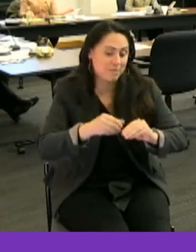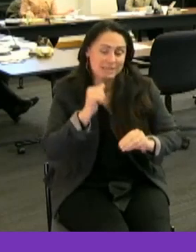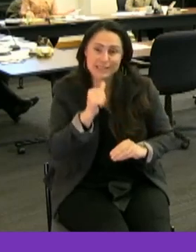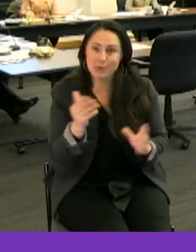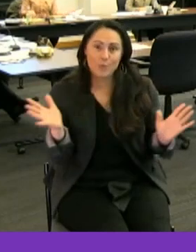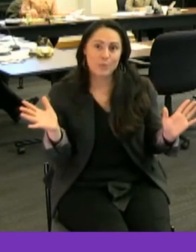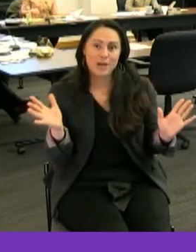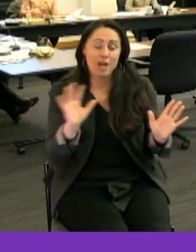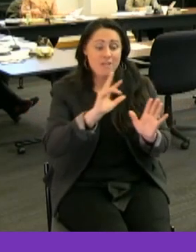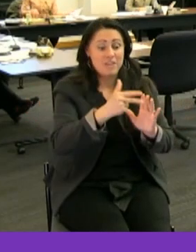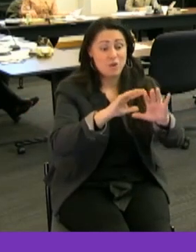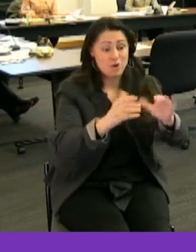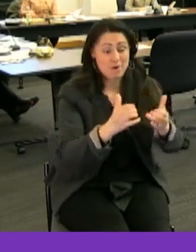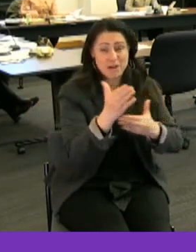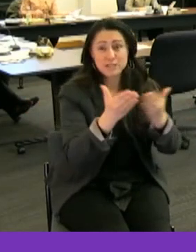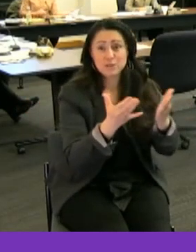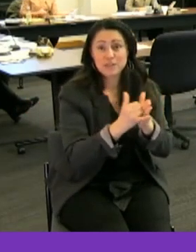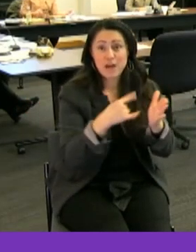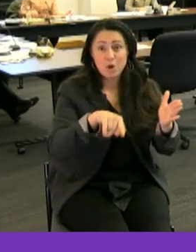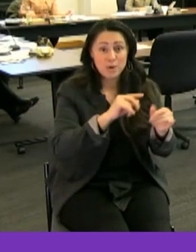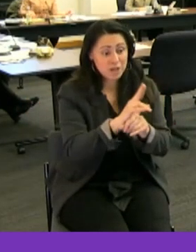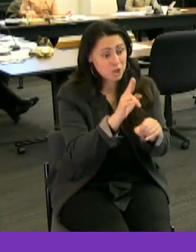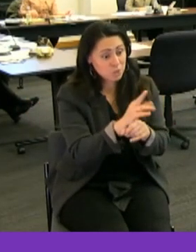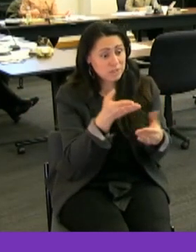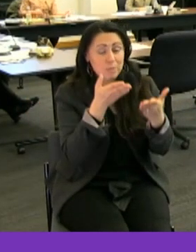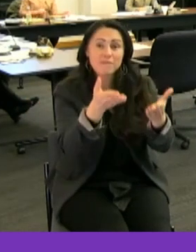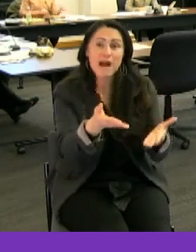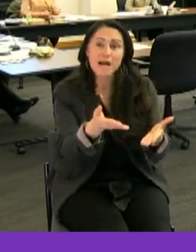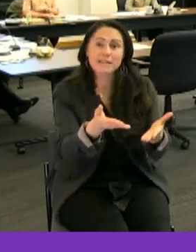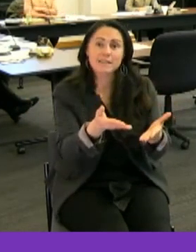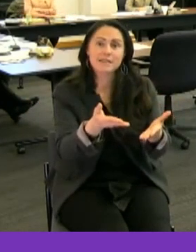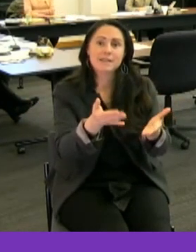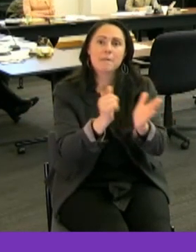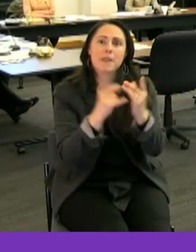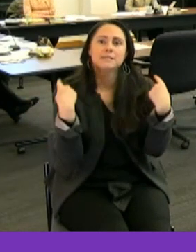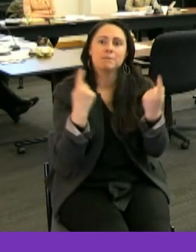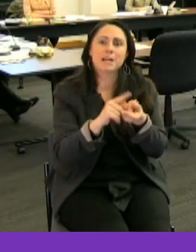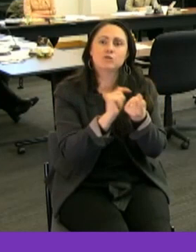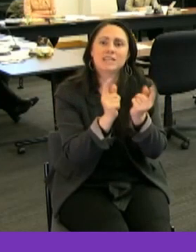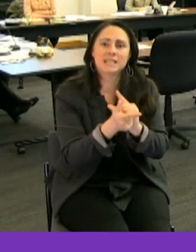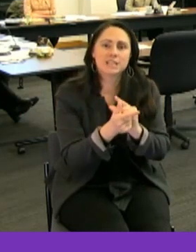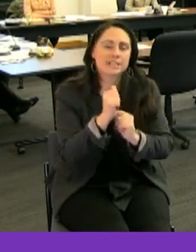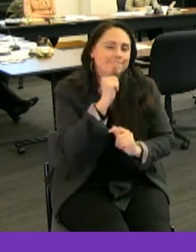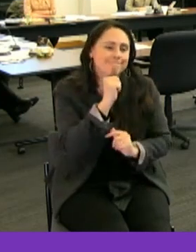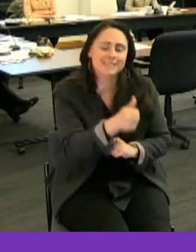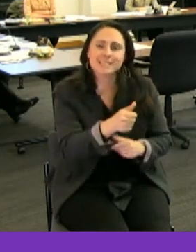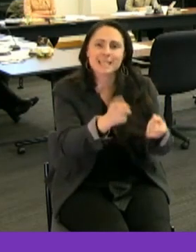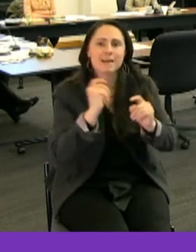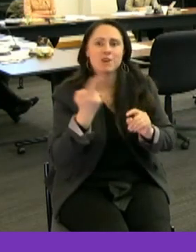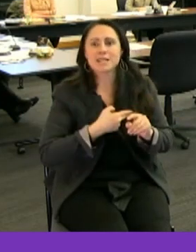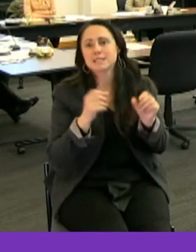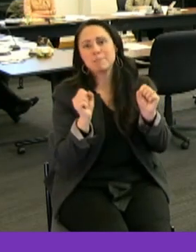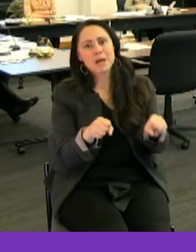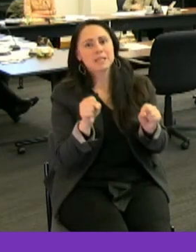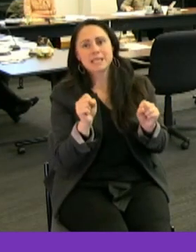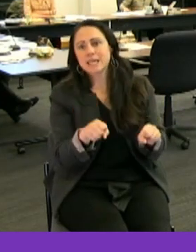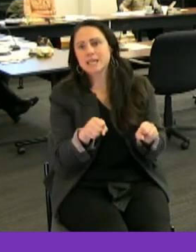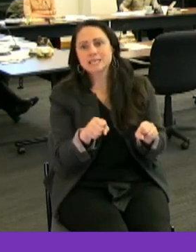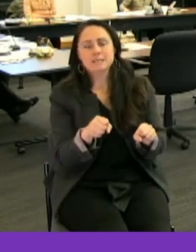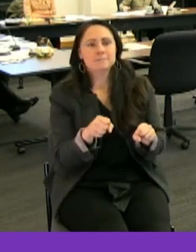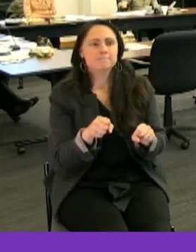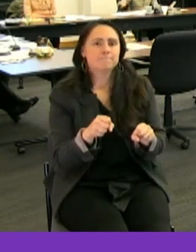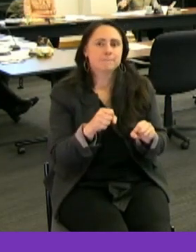numbers. The third-party service that we use to provide this capability does not give us the ability